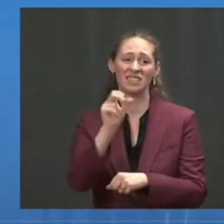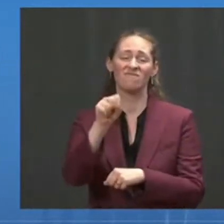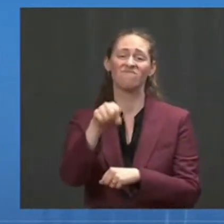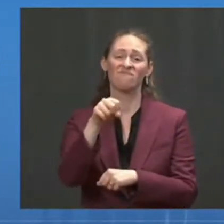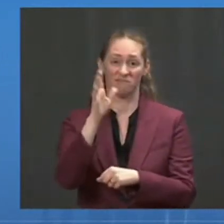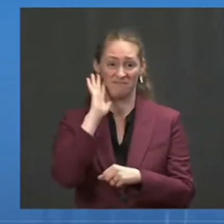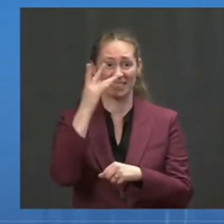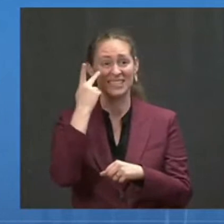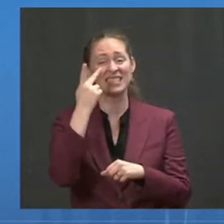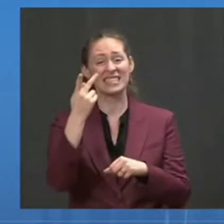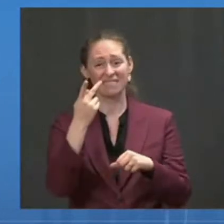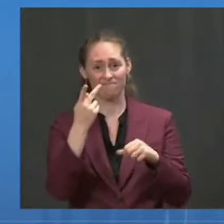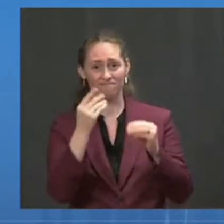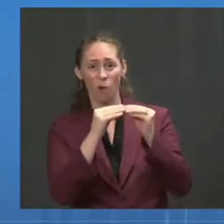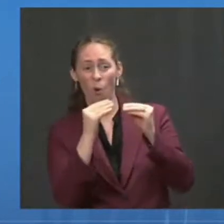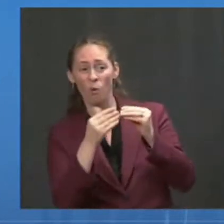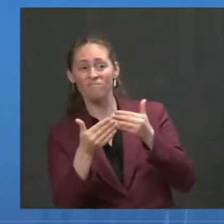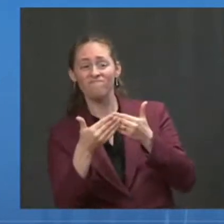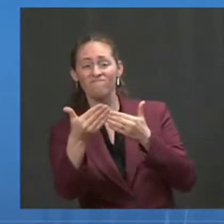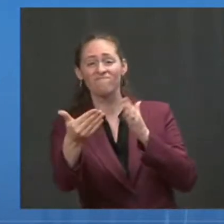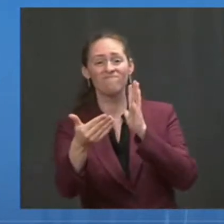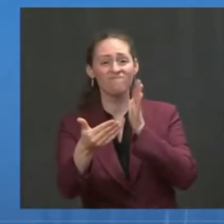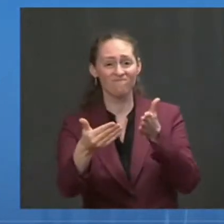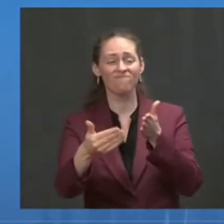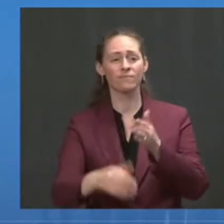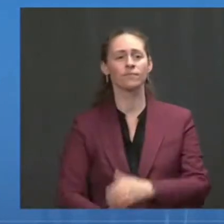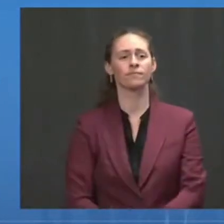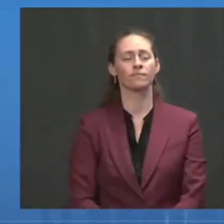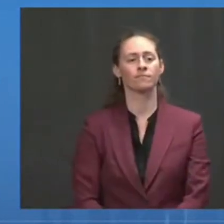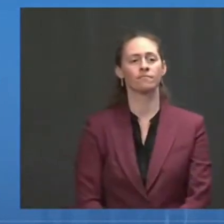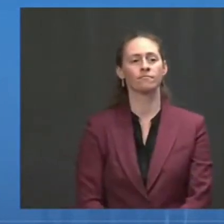hospital. Regarding the severity of illness, there was